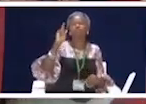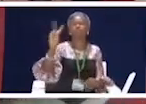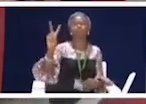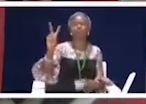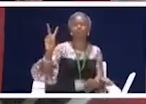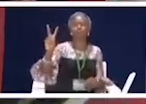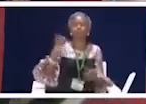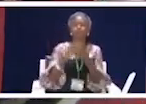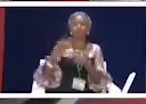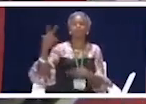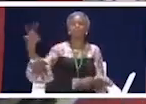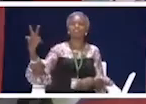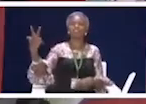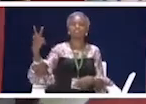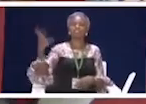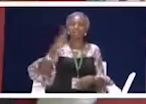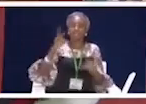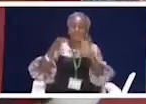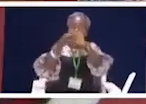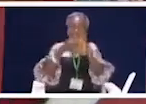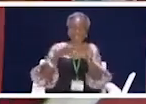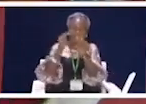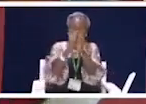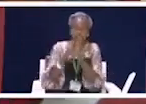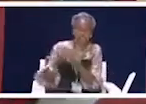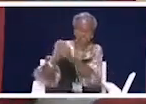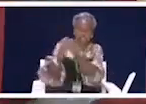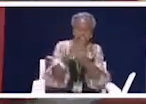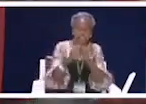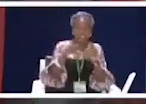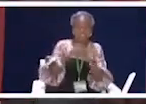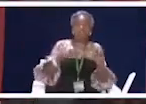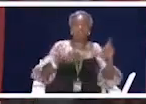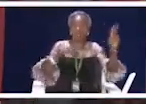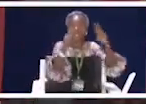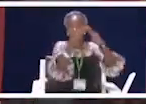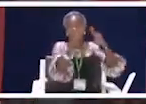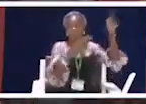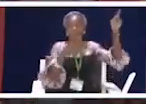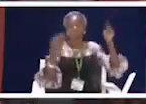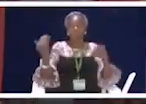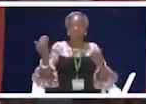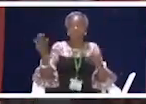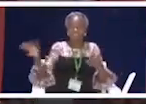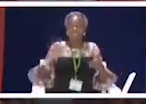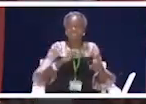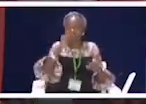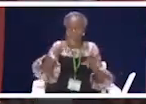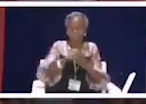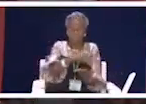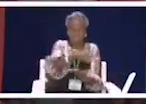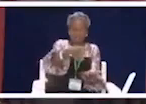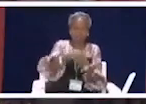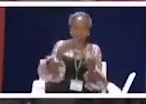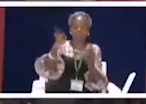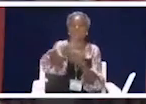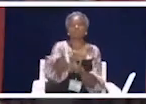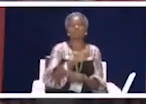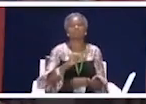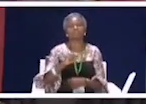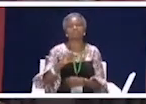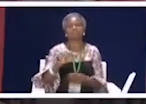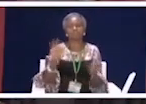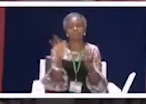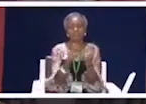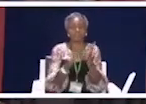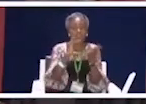or three are gathered together in my name, there am I in the midst of them."